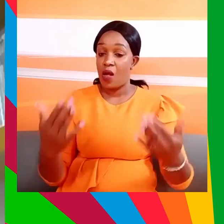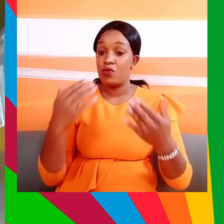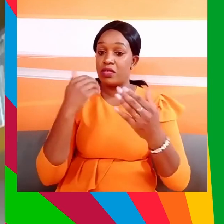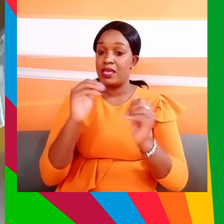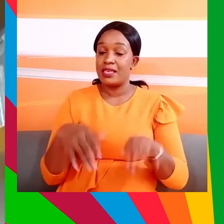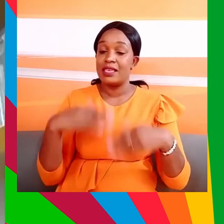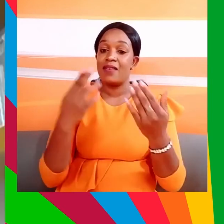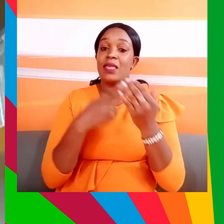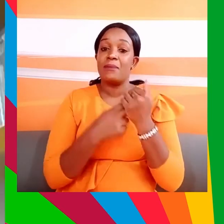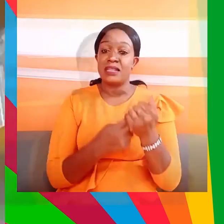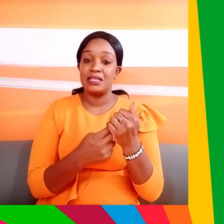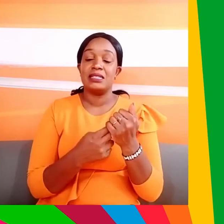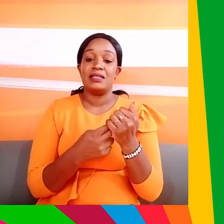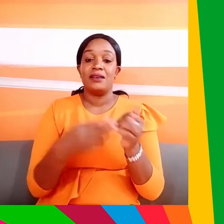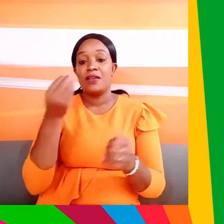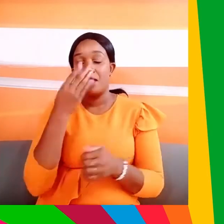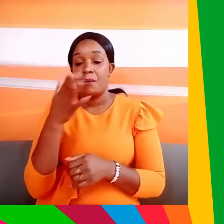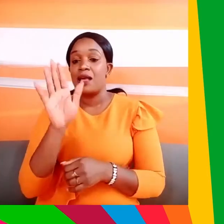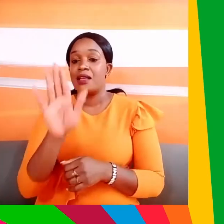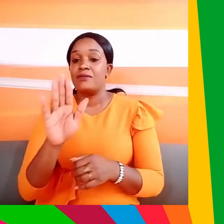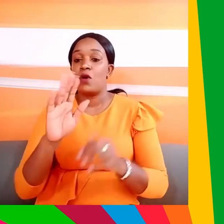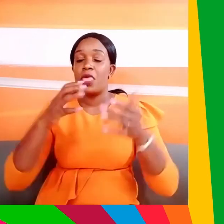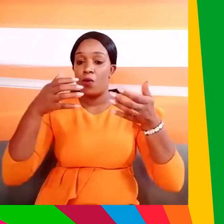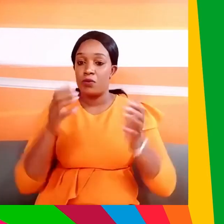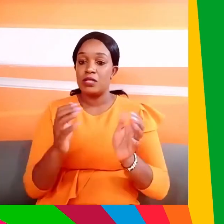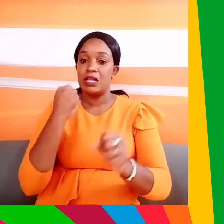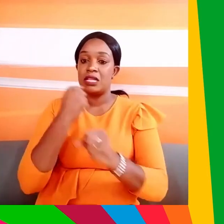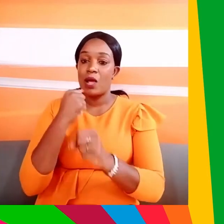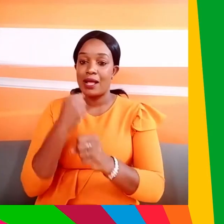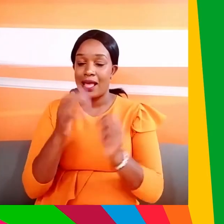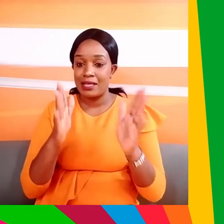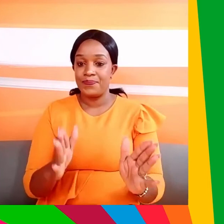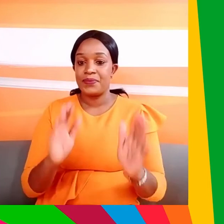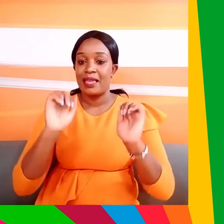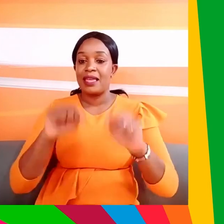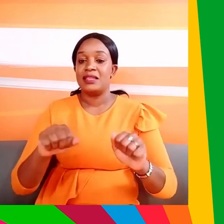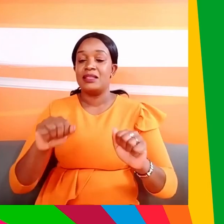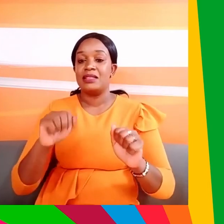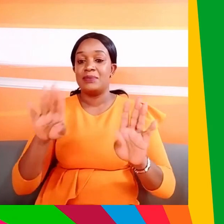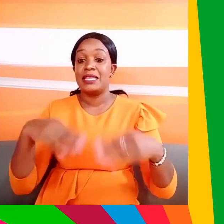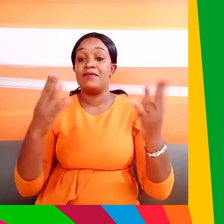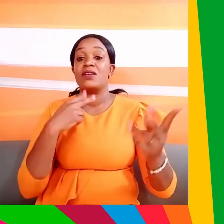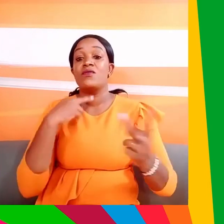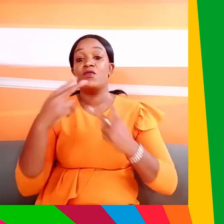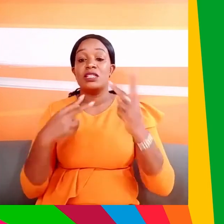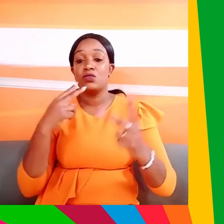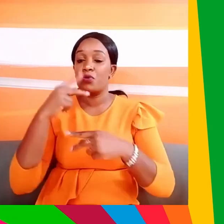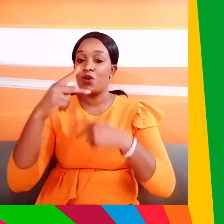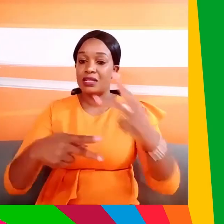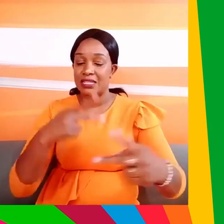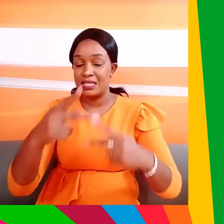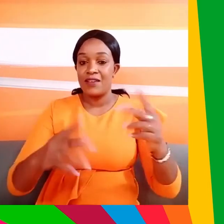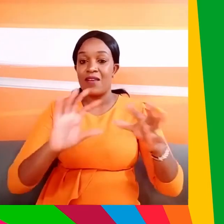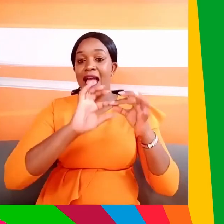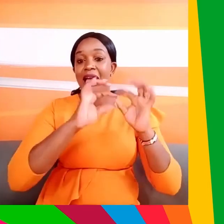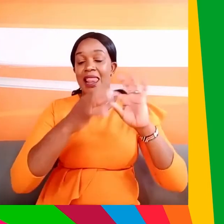complete feedback loop so that communities and workers are given voice, or just being, you know, progressive allies to others,